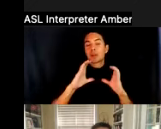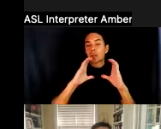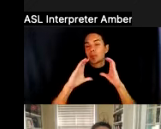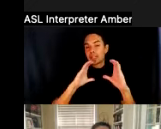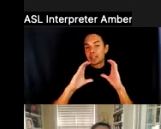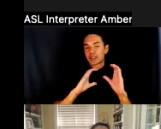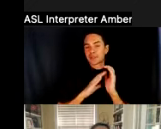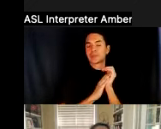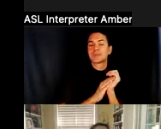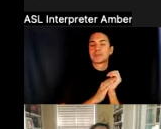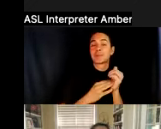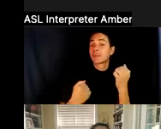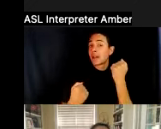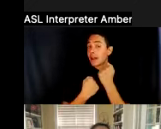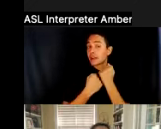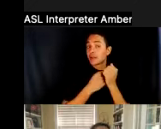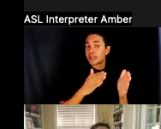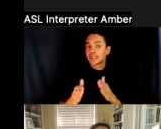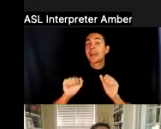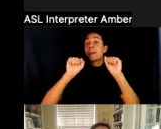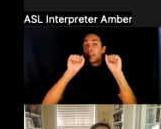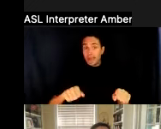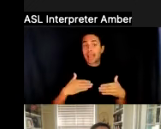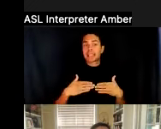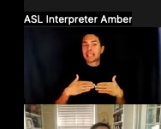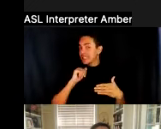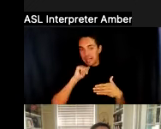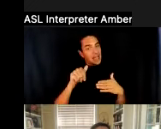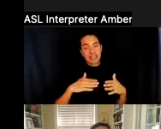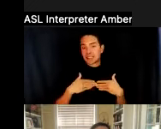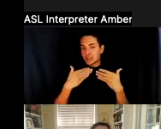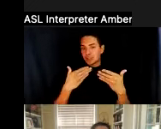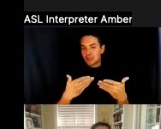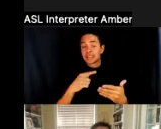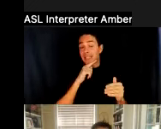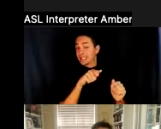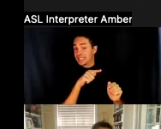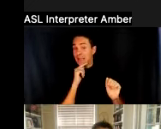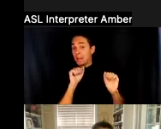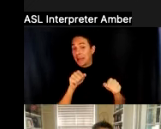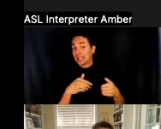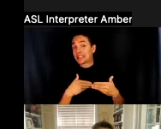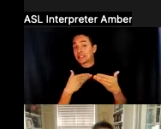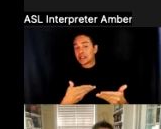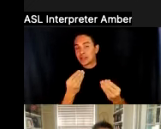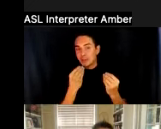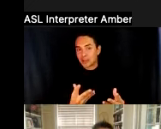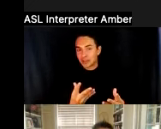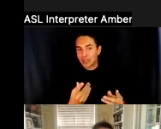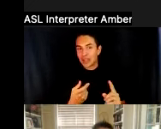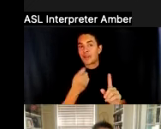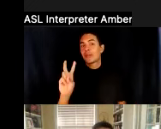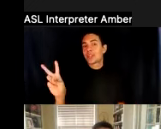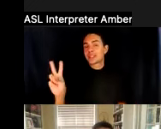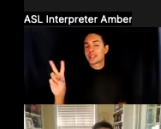communications. Advocates may disclose information received about a victim, from a victim about